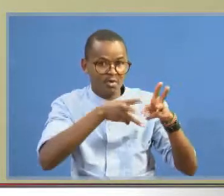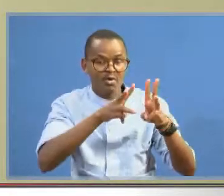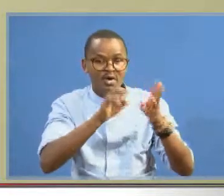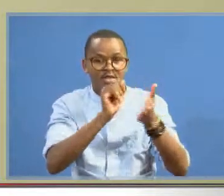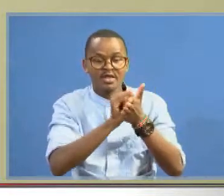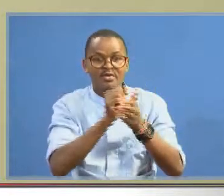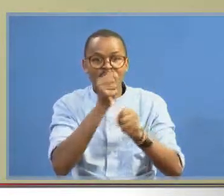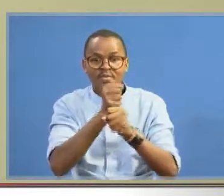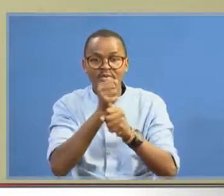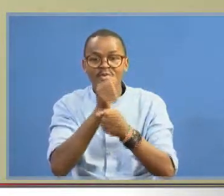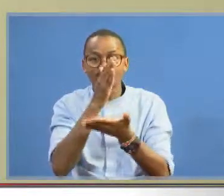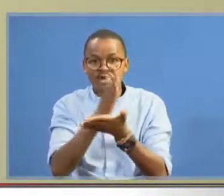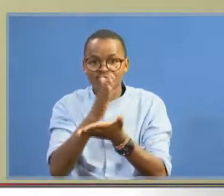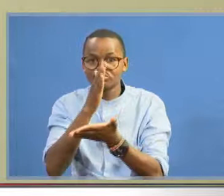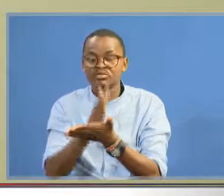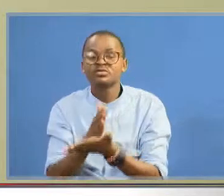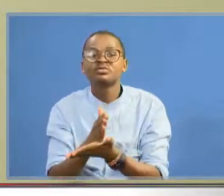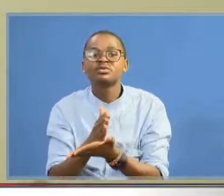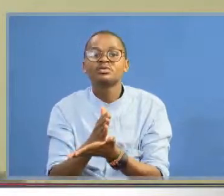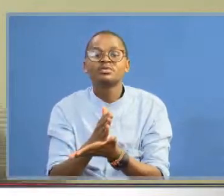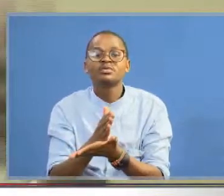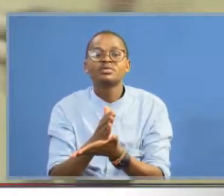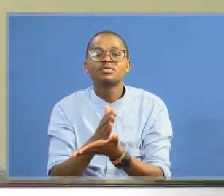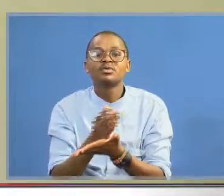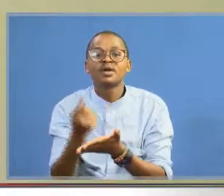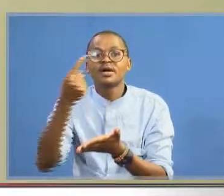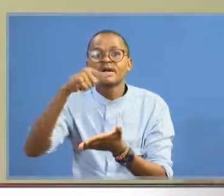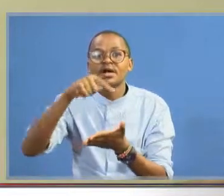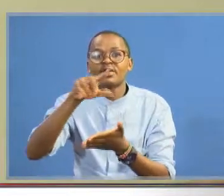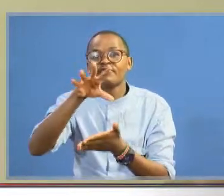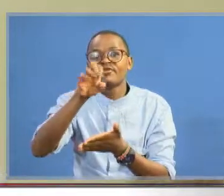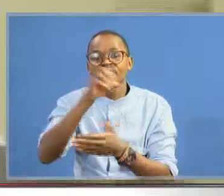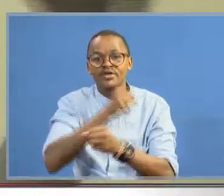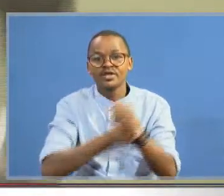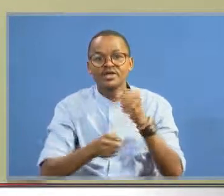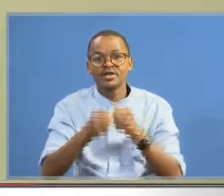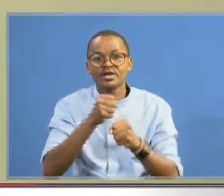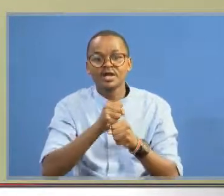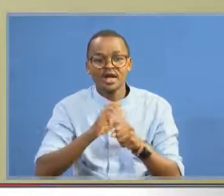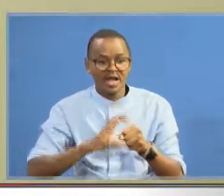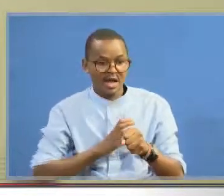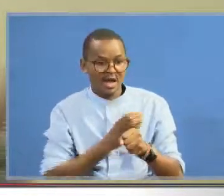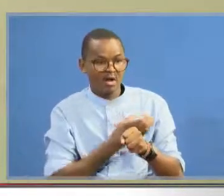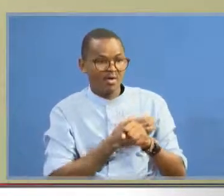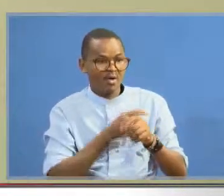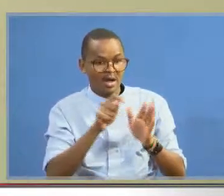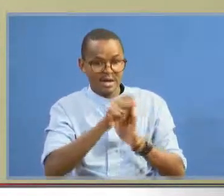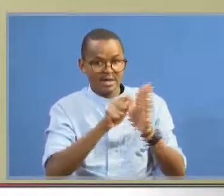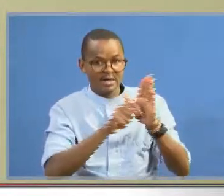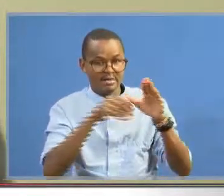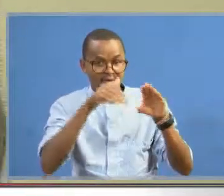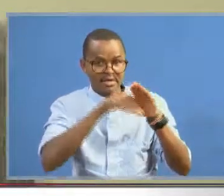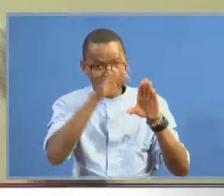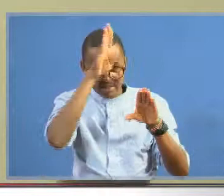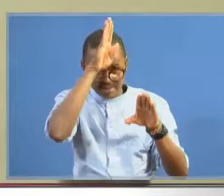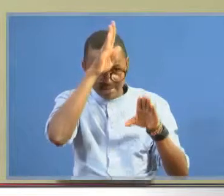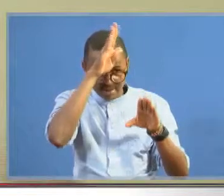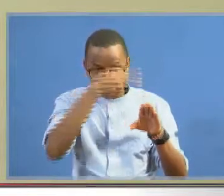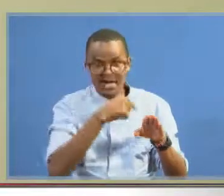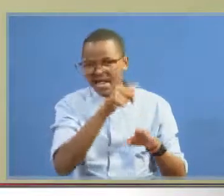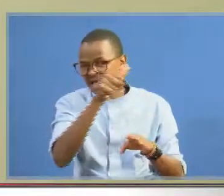will ensure that come 50 years, our towns in Baringo will be like other